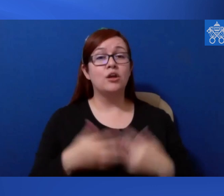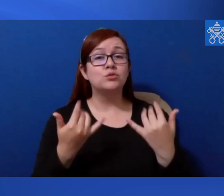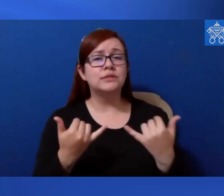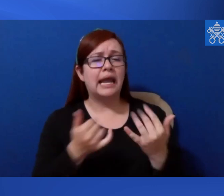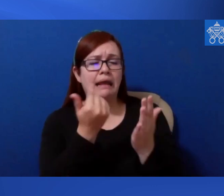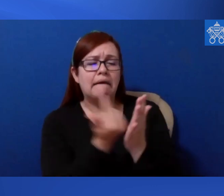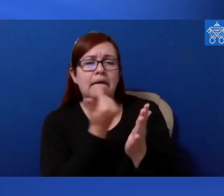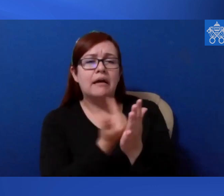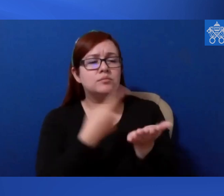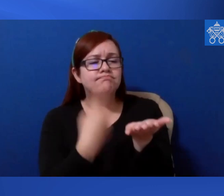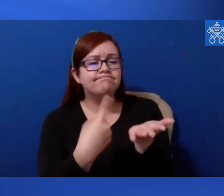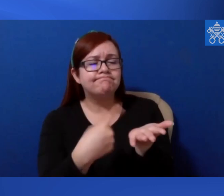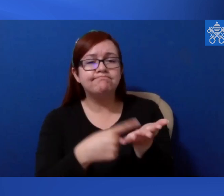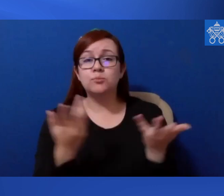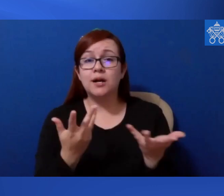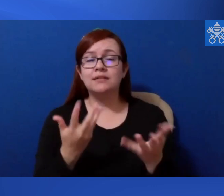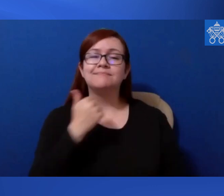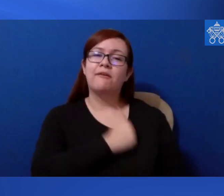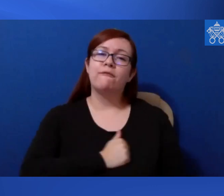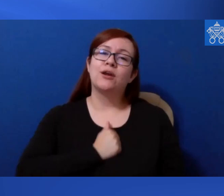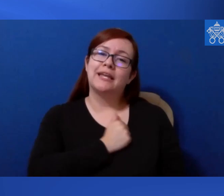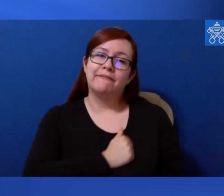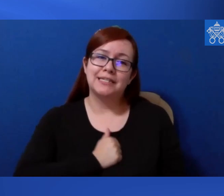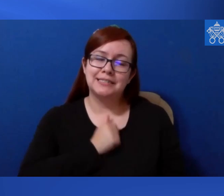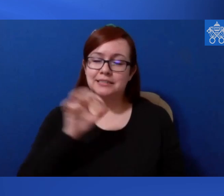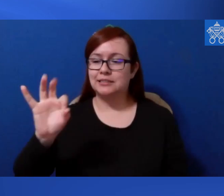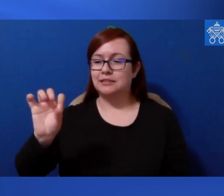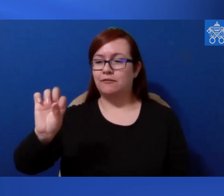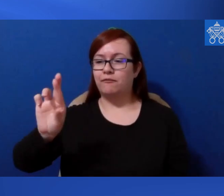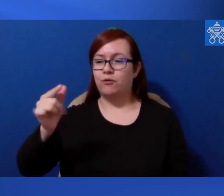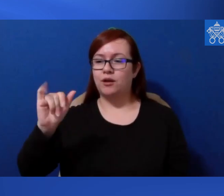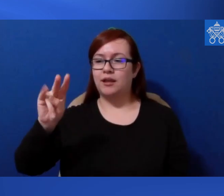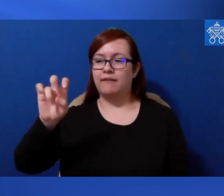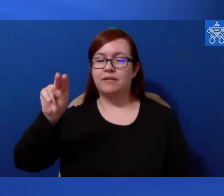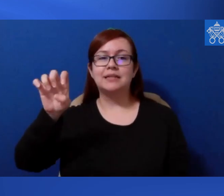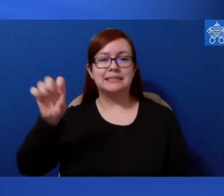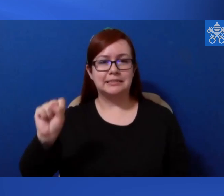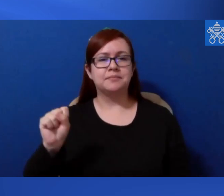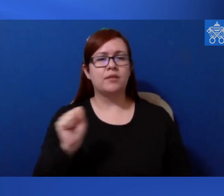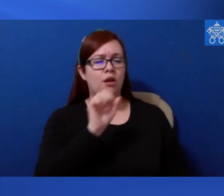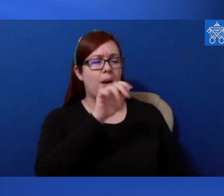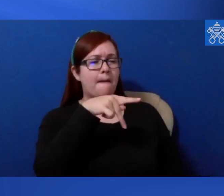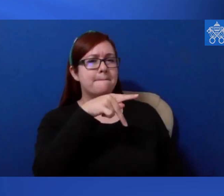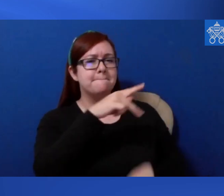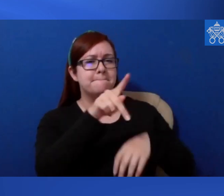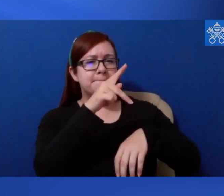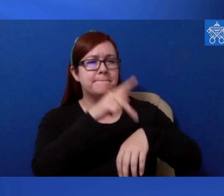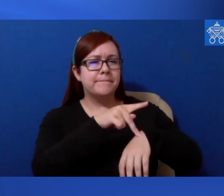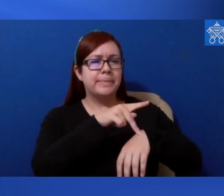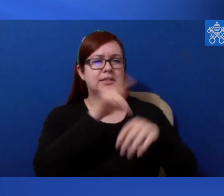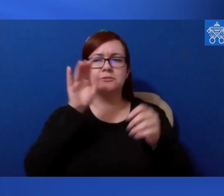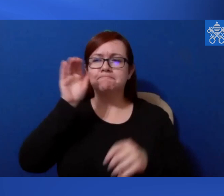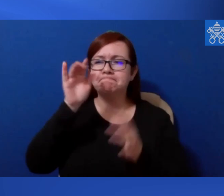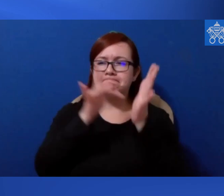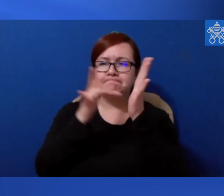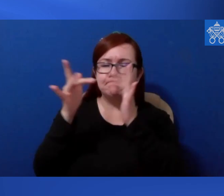the Gospel speaks to us about forgiveness. Peter asks Jesus, Lord, how often shall my brother sin